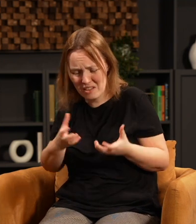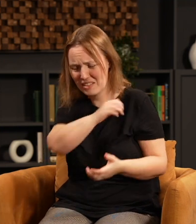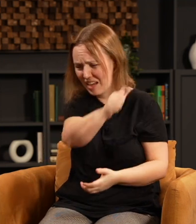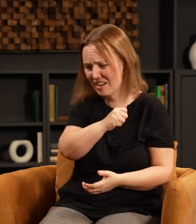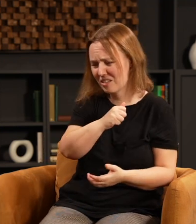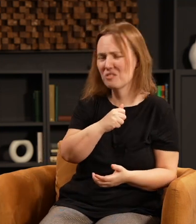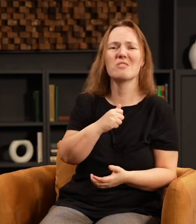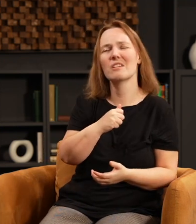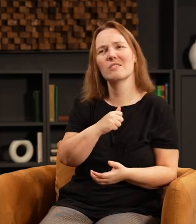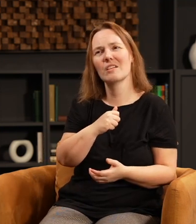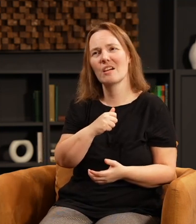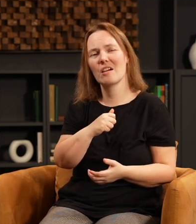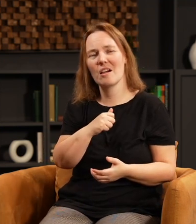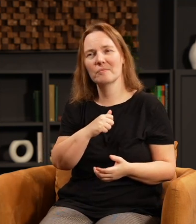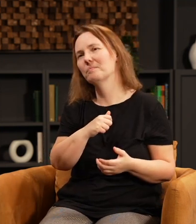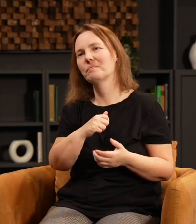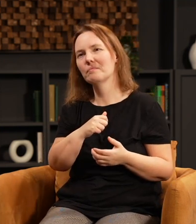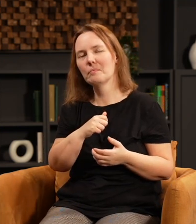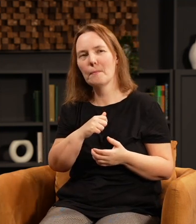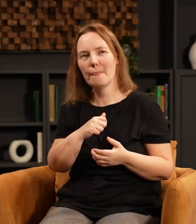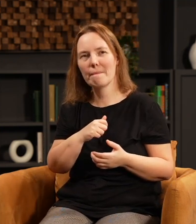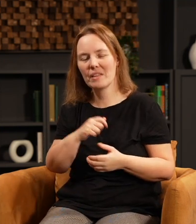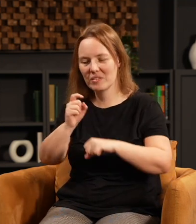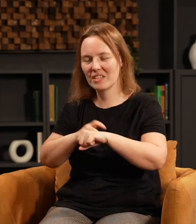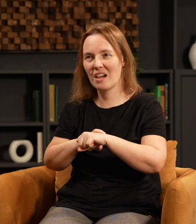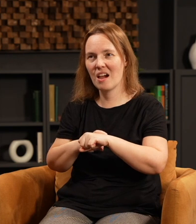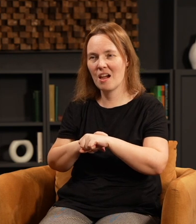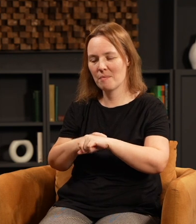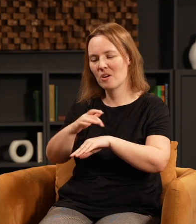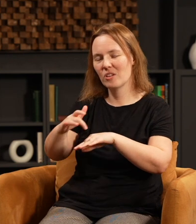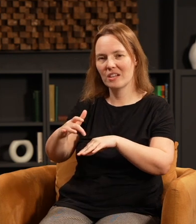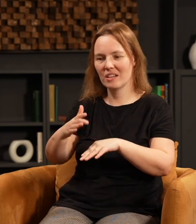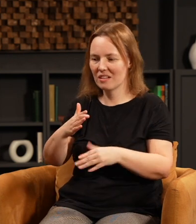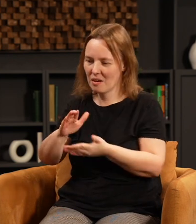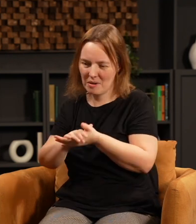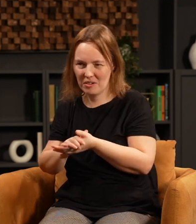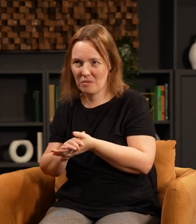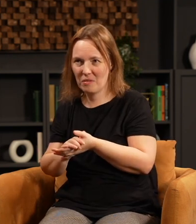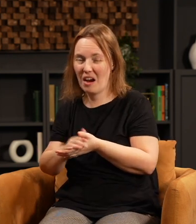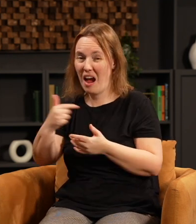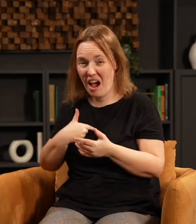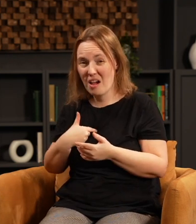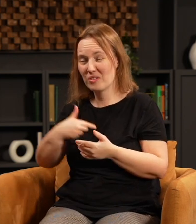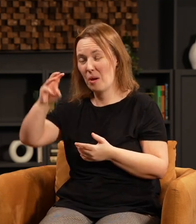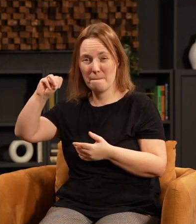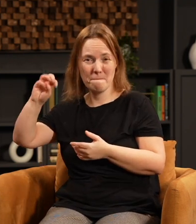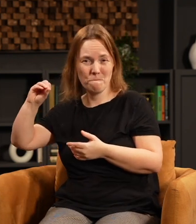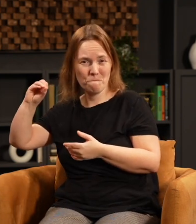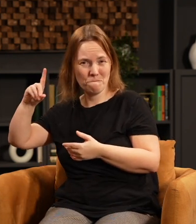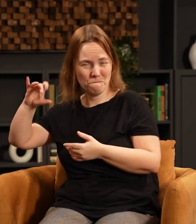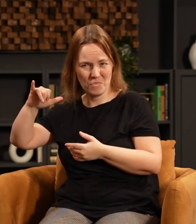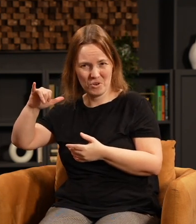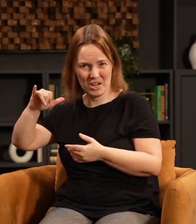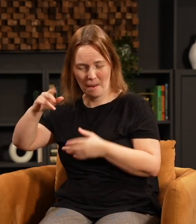before. I'm not going to go into great, great detail, but there was a time early in our marriage when I was just a moody person. Whenever I would get upset, I